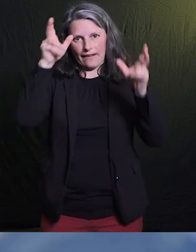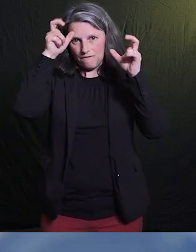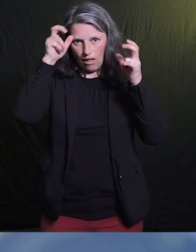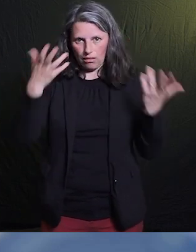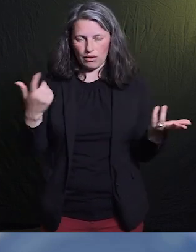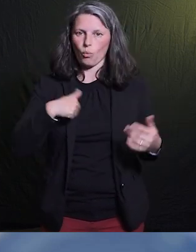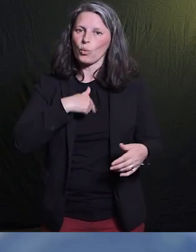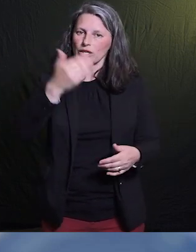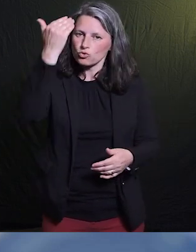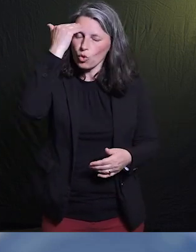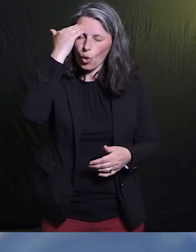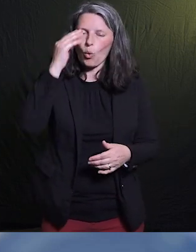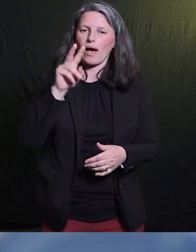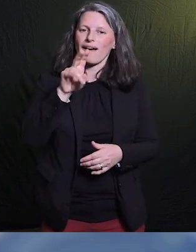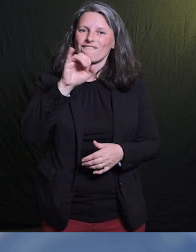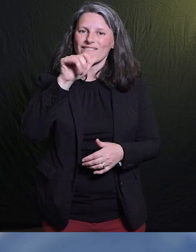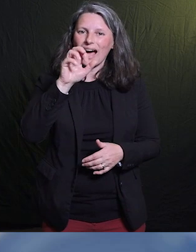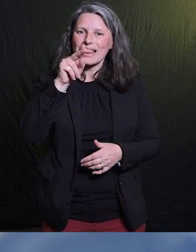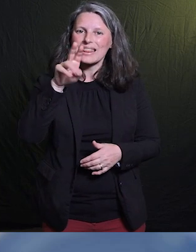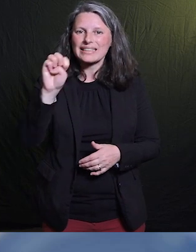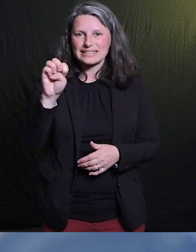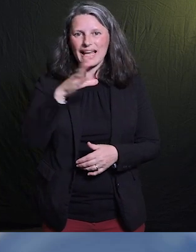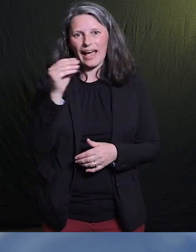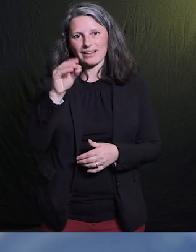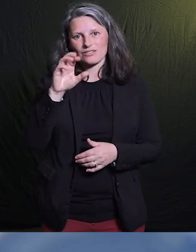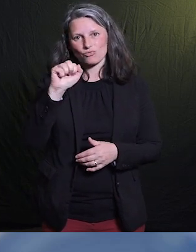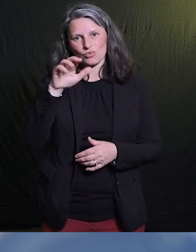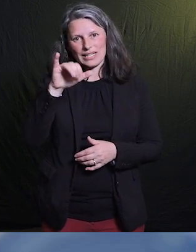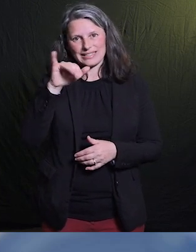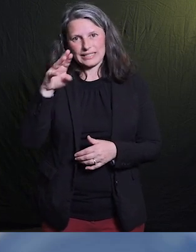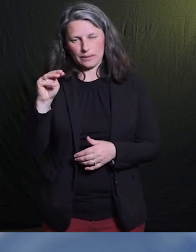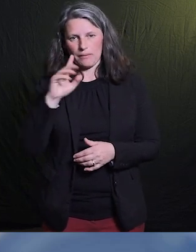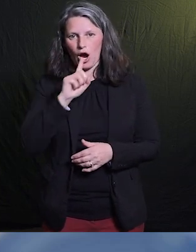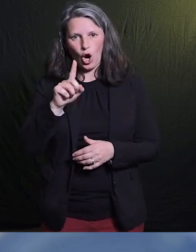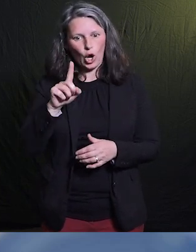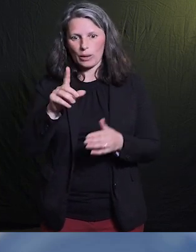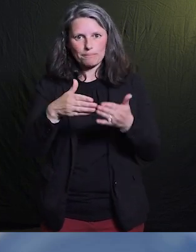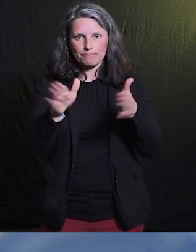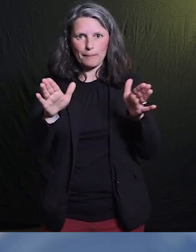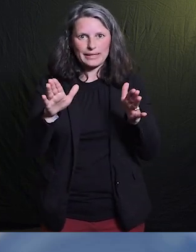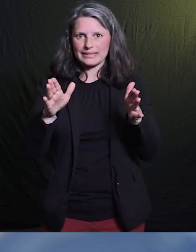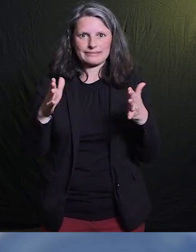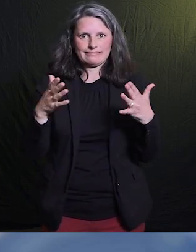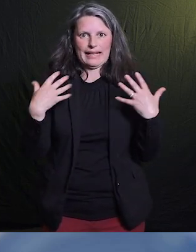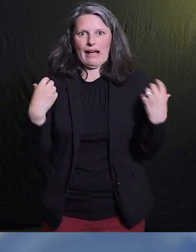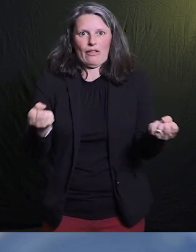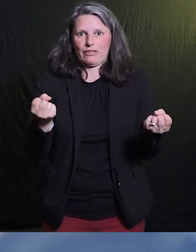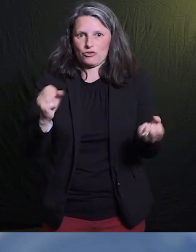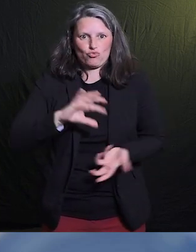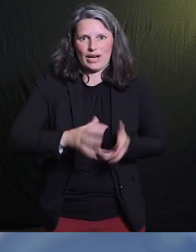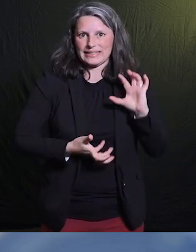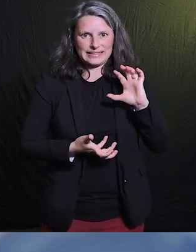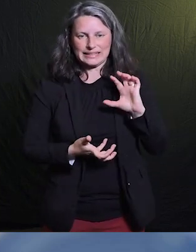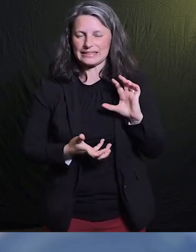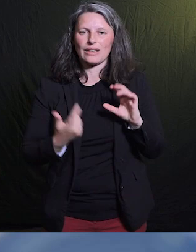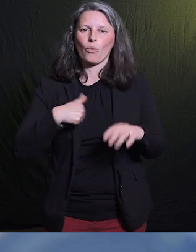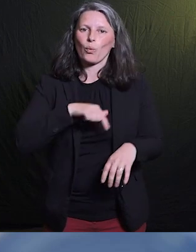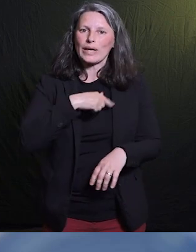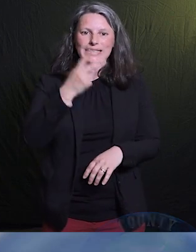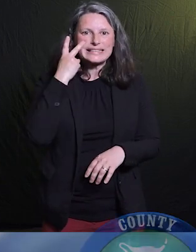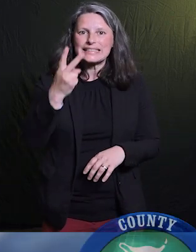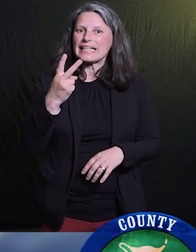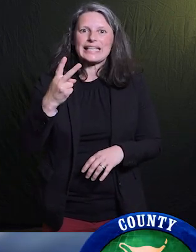and racism are public health crises. They really are. They drive so many of the disparities that we see in